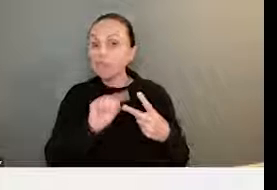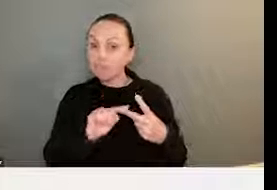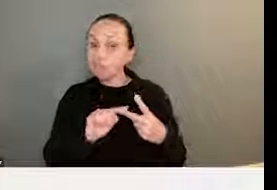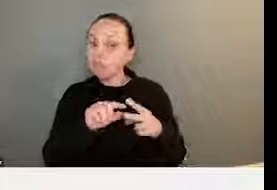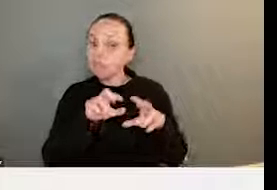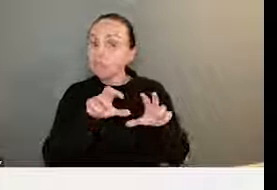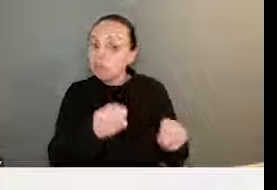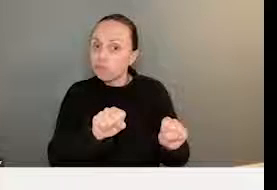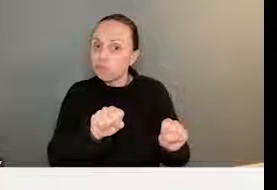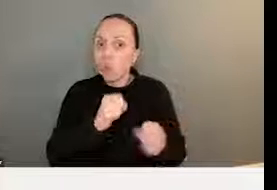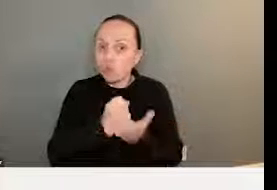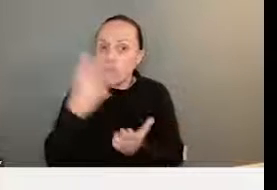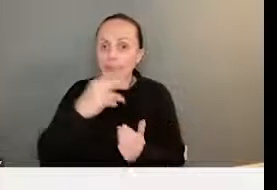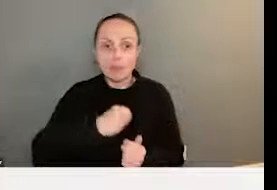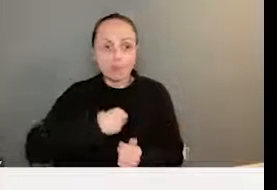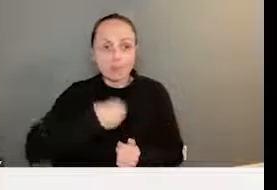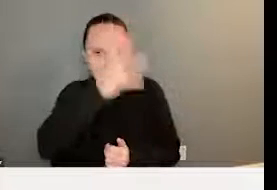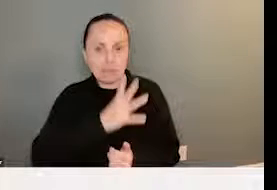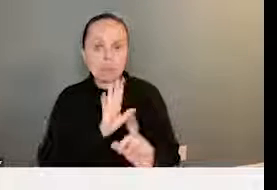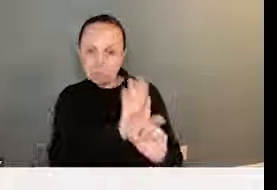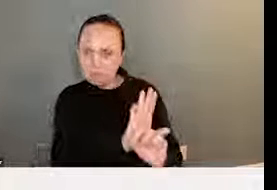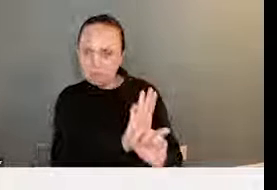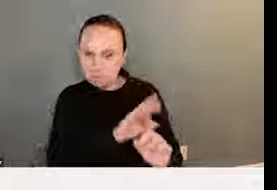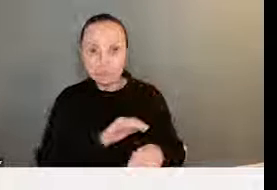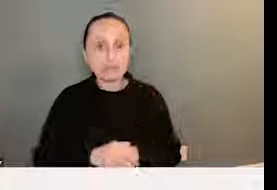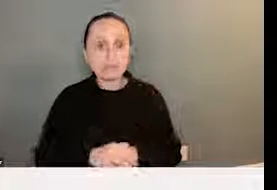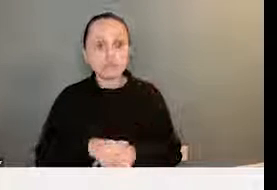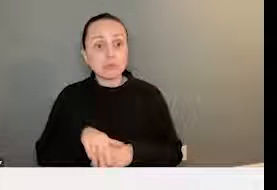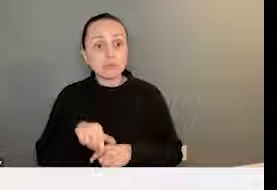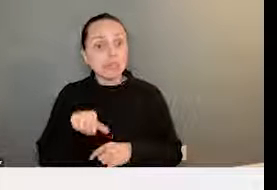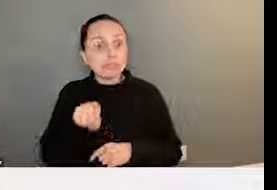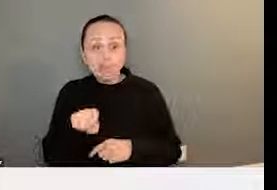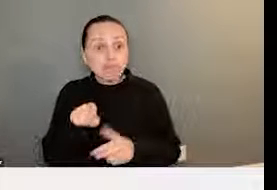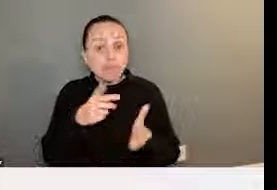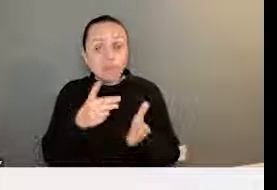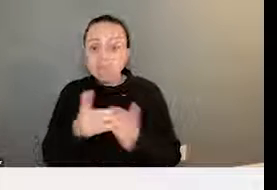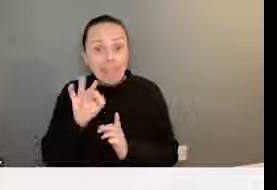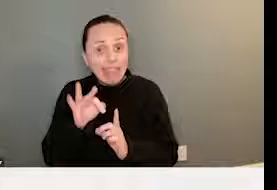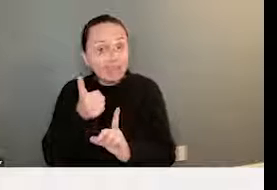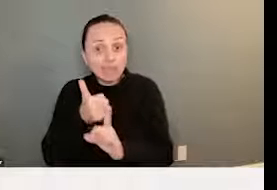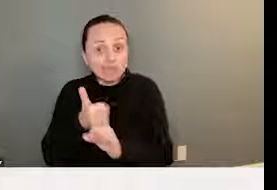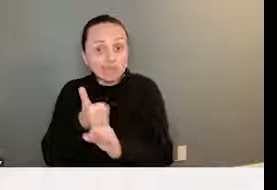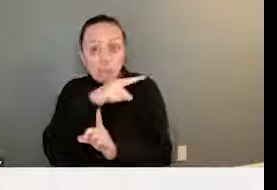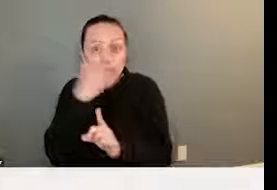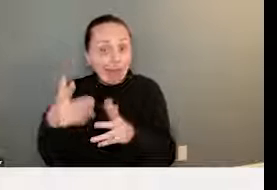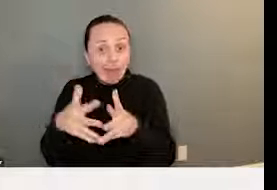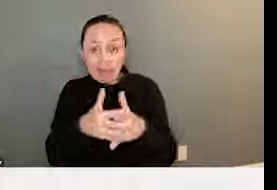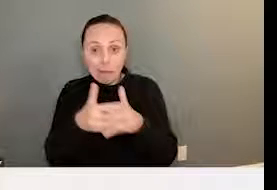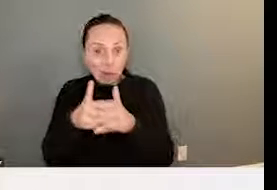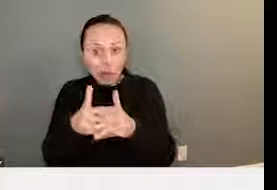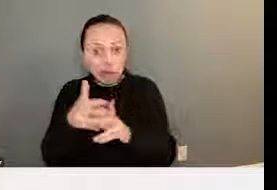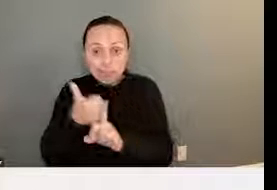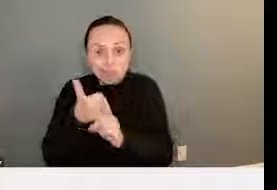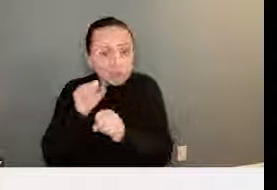reserved for wealthy white Americans. Now, this was all the case even if you as a Black American were able